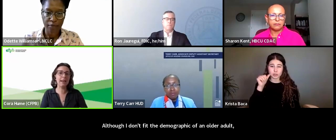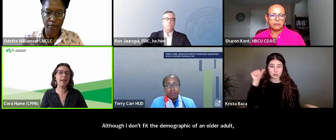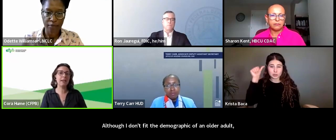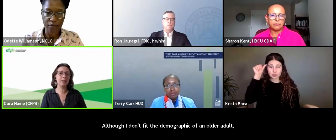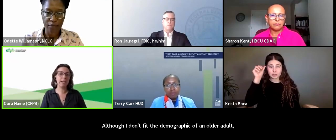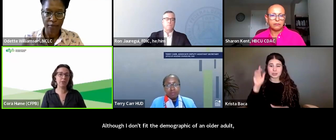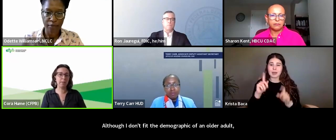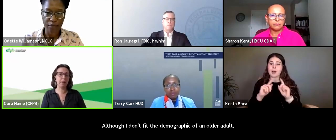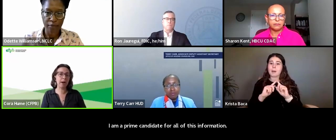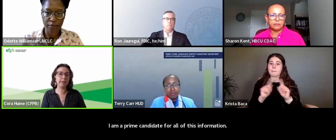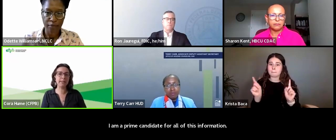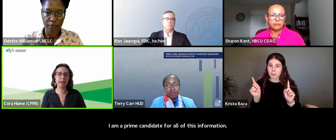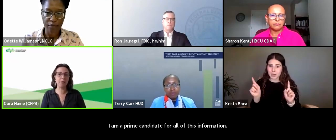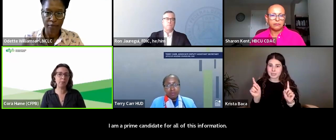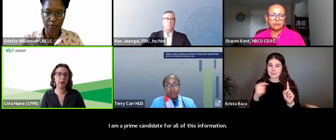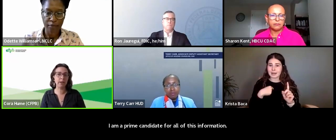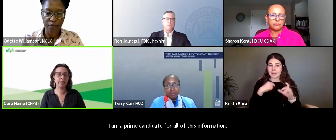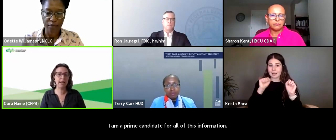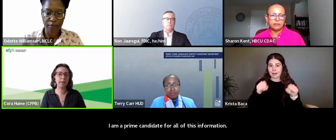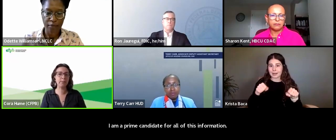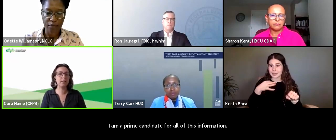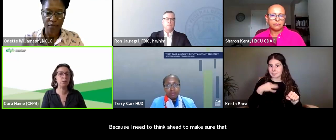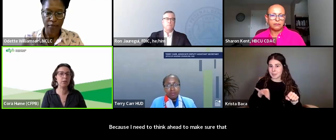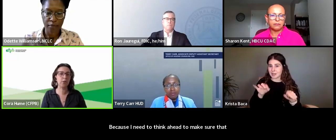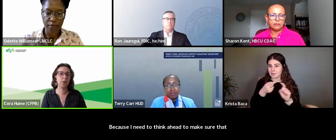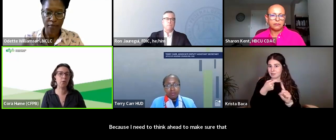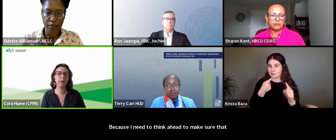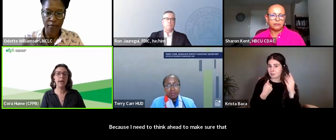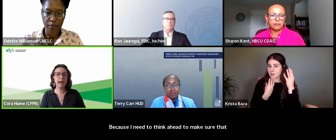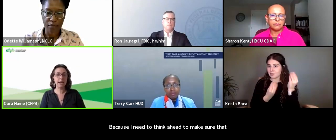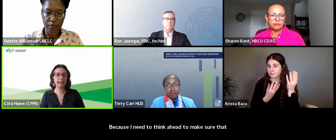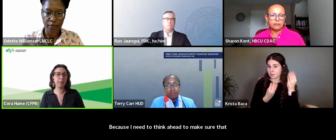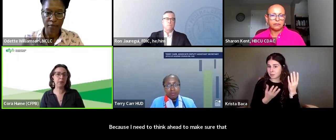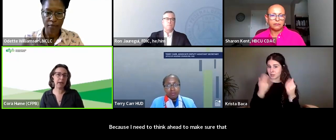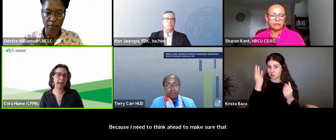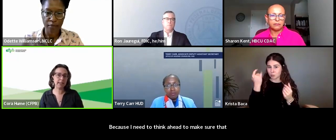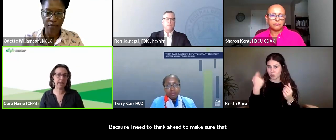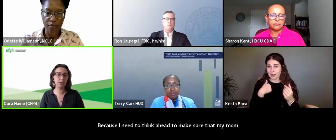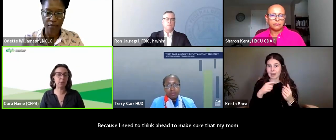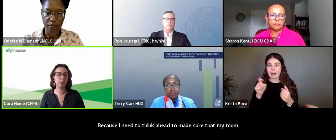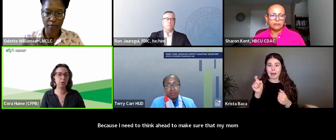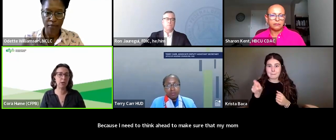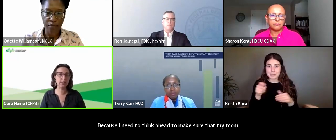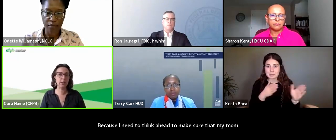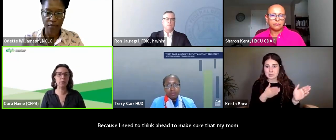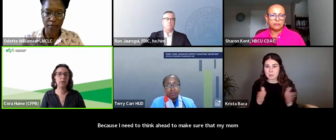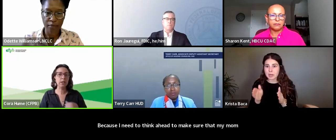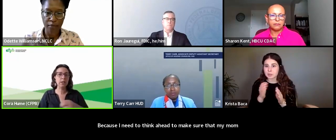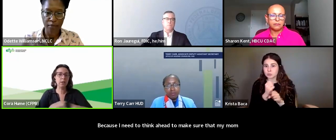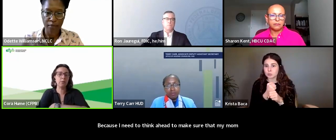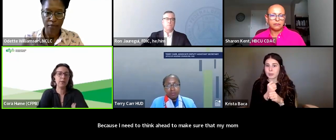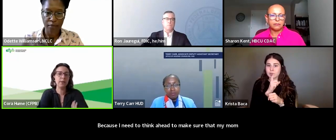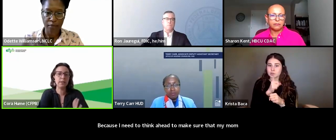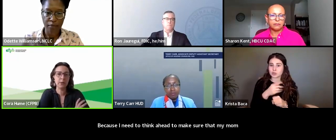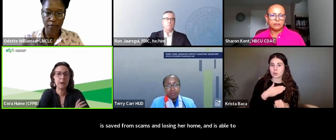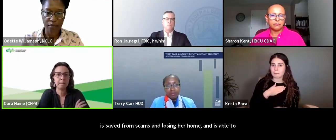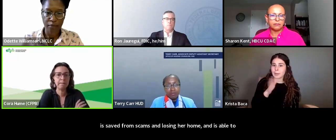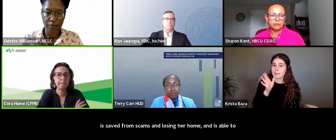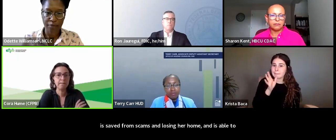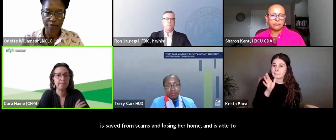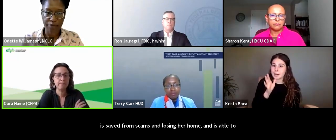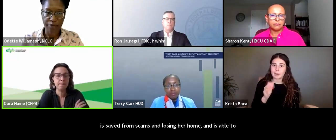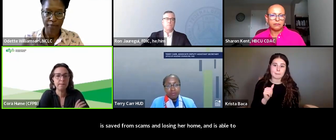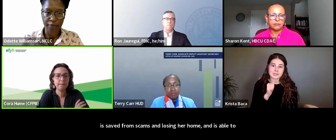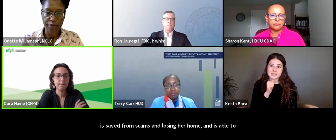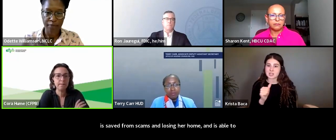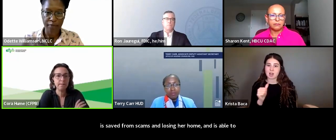think ahead to make sure that my mom is safe from fraud and scams and losing her home and is able to pass it down to who she wants to, so forth and so